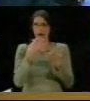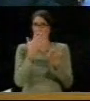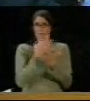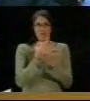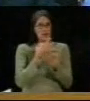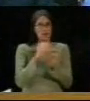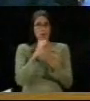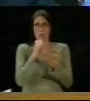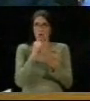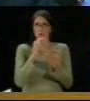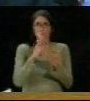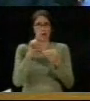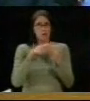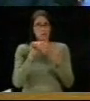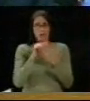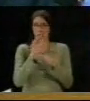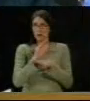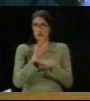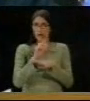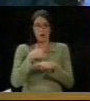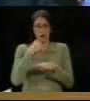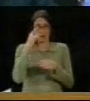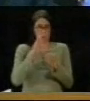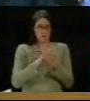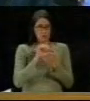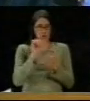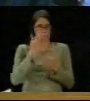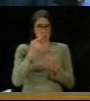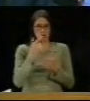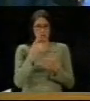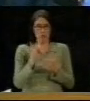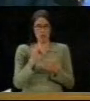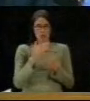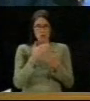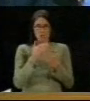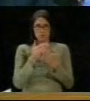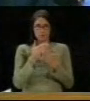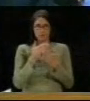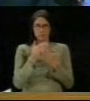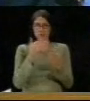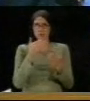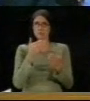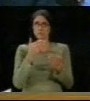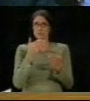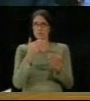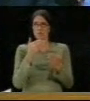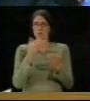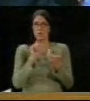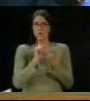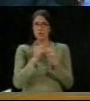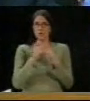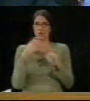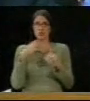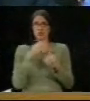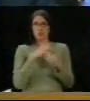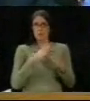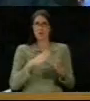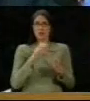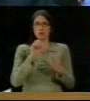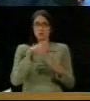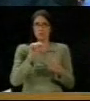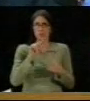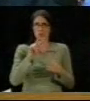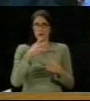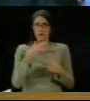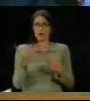night. And again, that was, I believe, on August 28th, before there was a commissioner change on September 2nd. Here again,